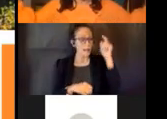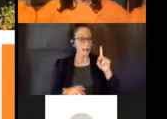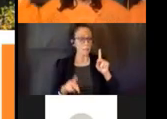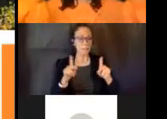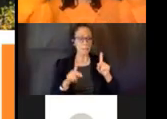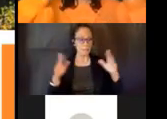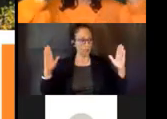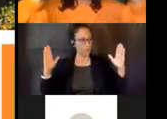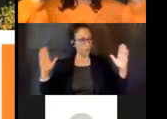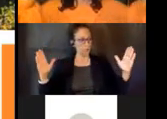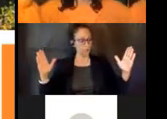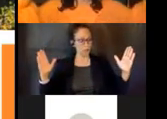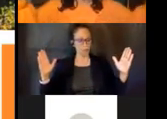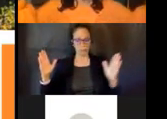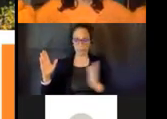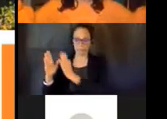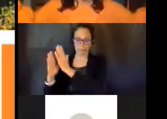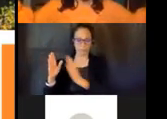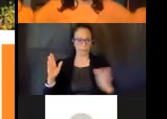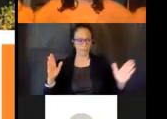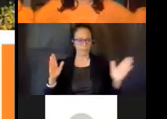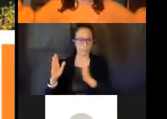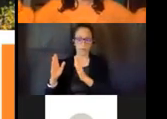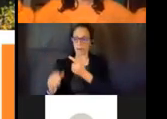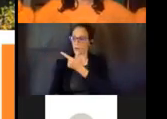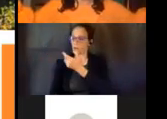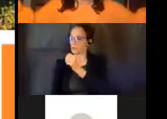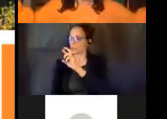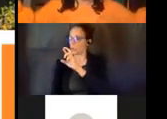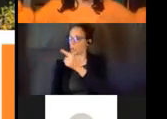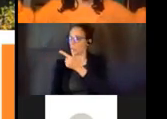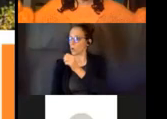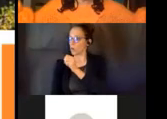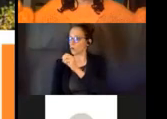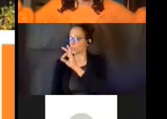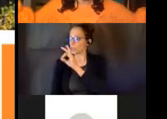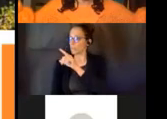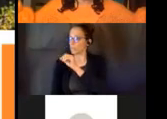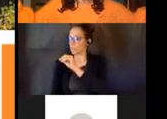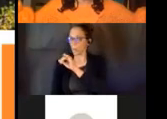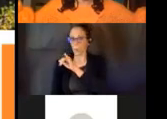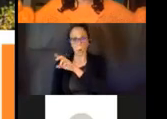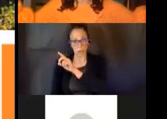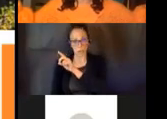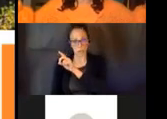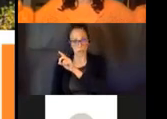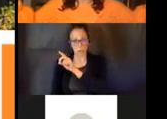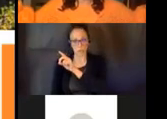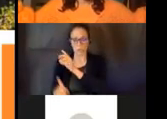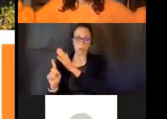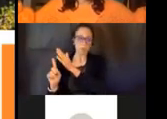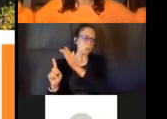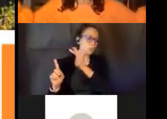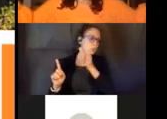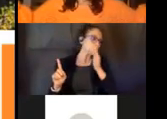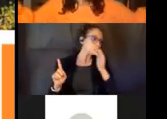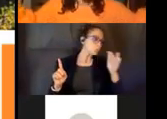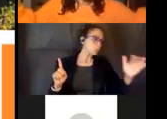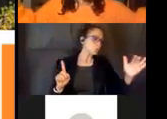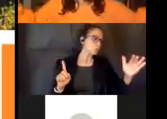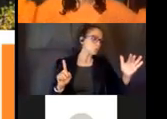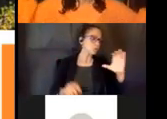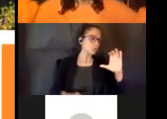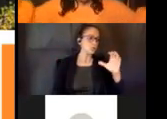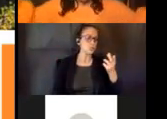hierarchy. And the continuum is you can, in this country, drive while Black, hike while Black, walk while Black, sleep while Black,